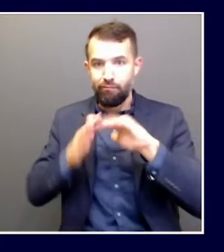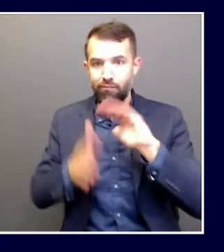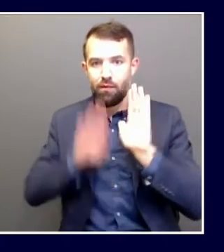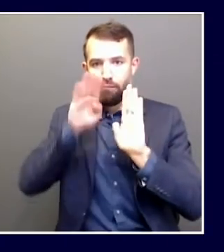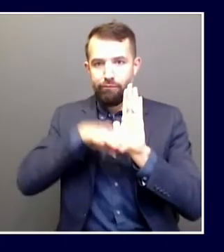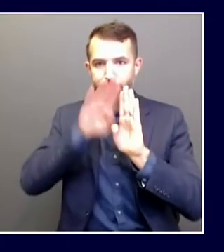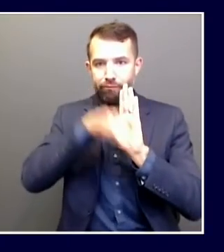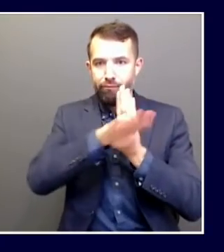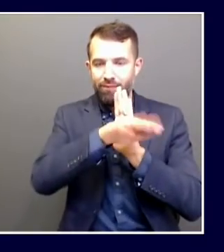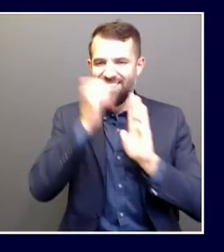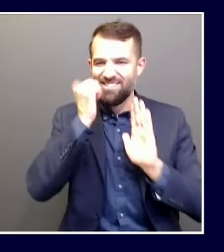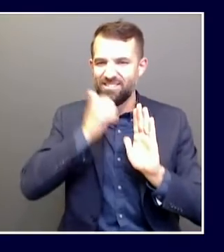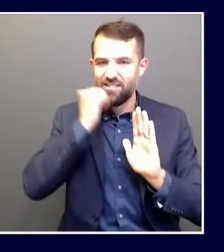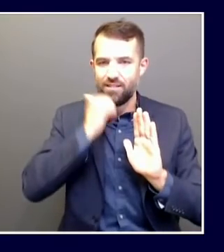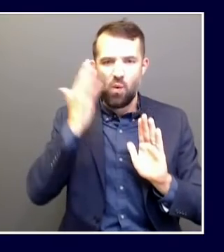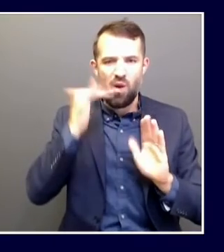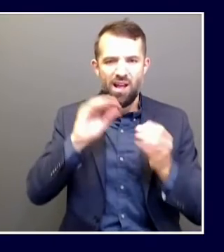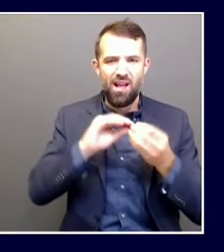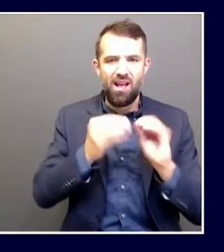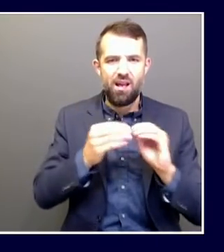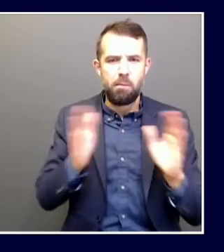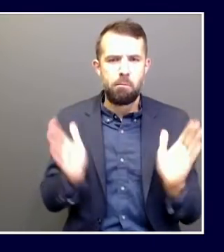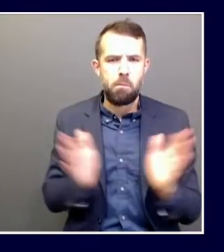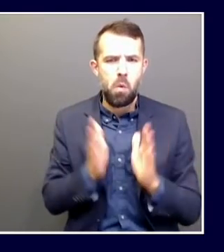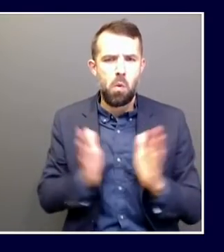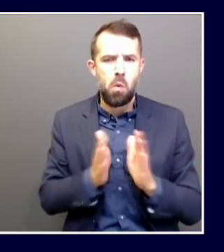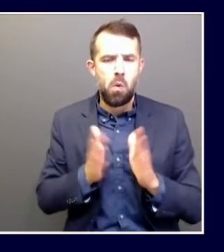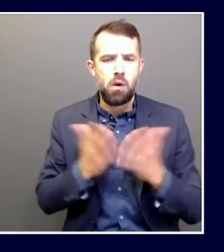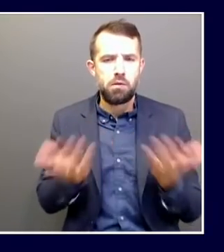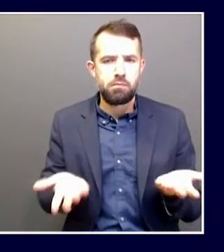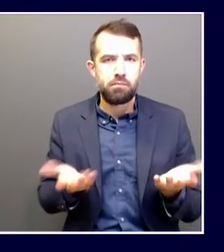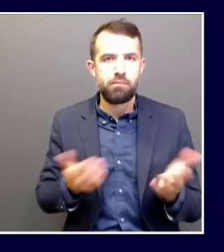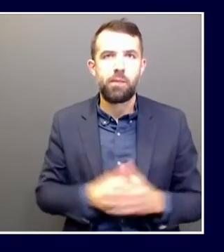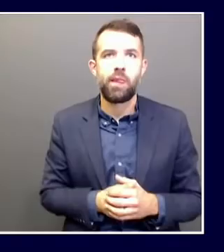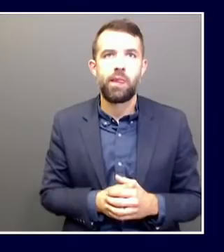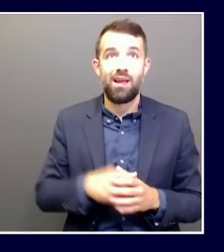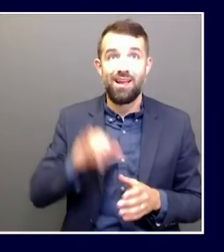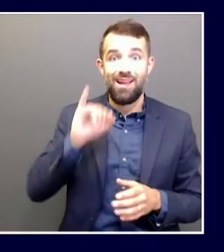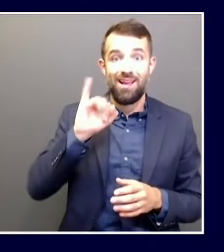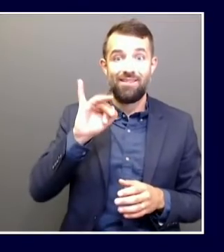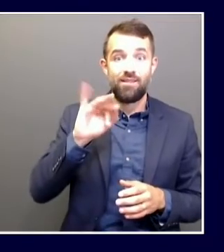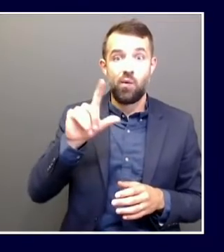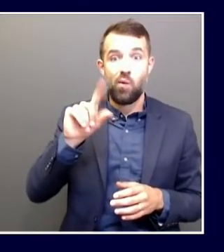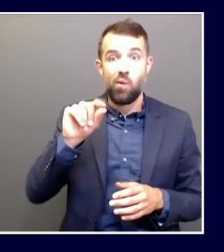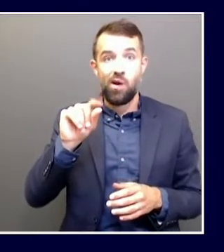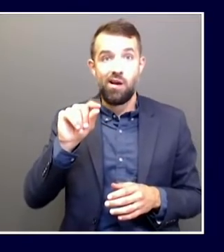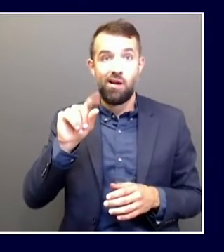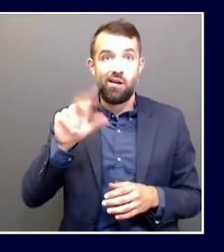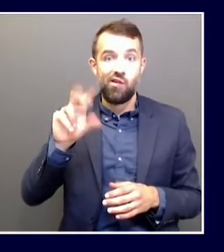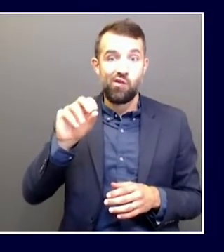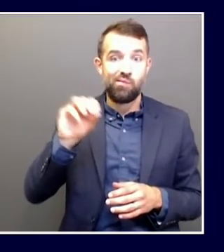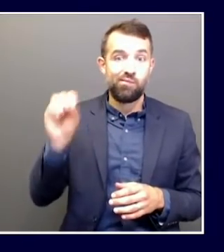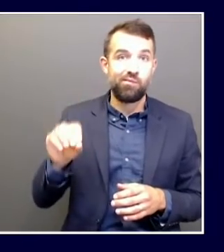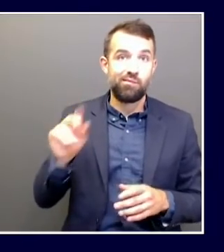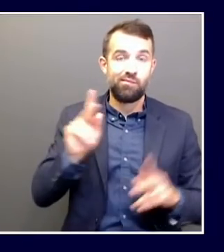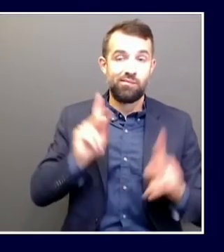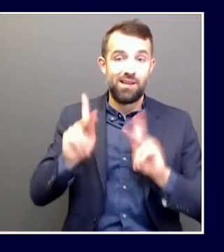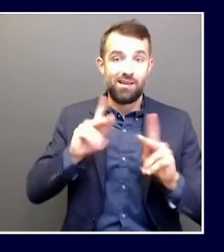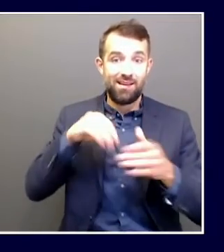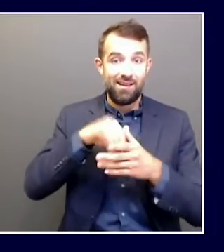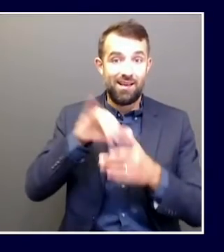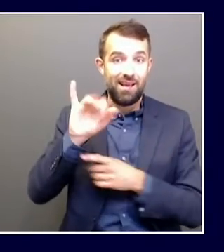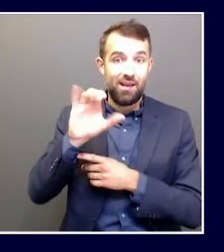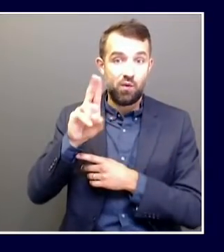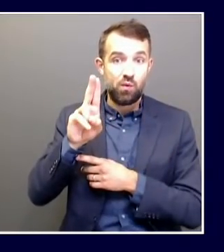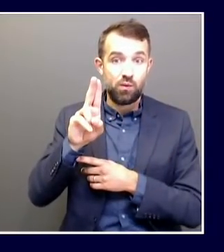speaking. And so when we're talking about 20 or 30 people in a particular ICU, small fluctuations in the numbers